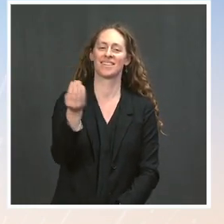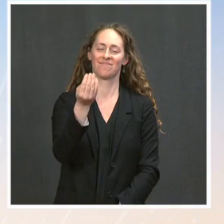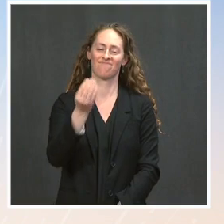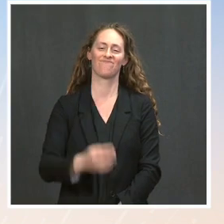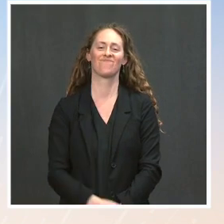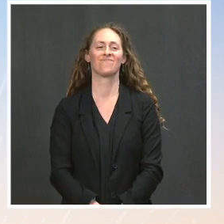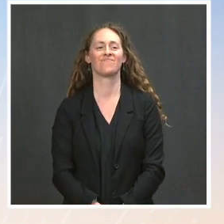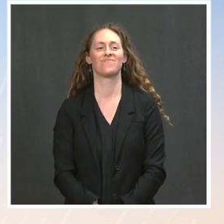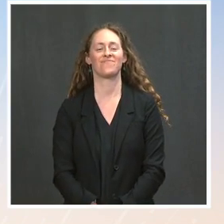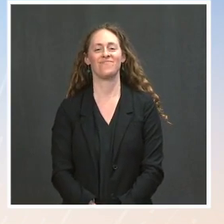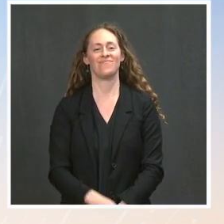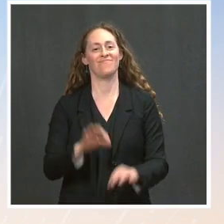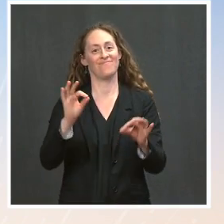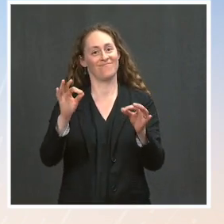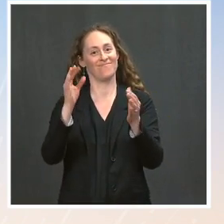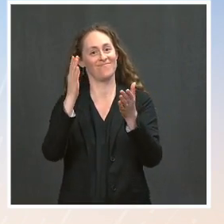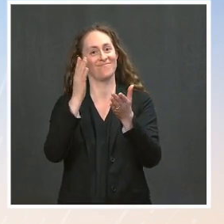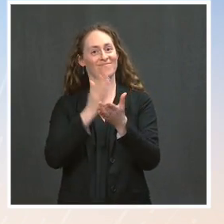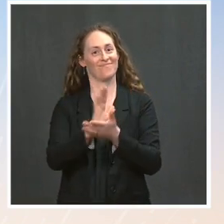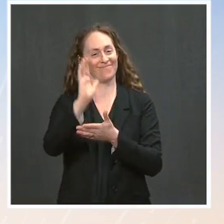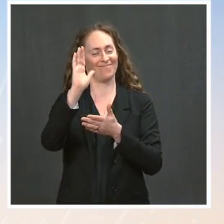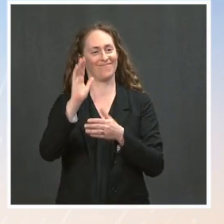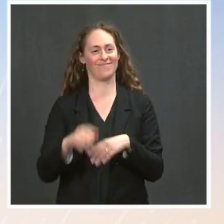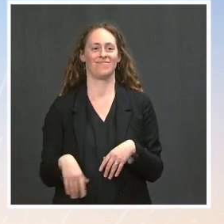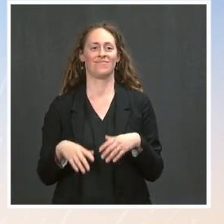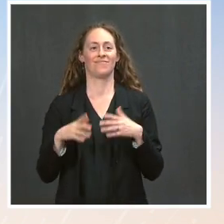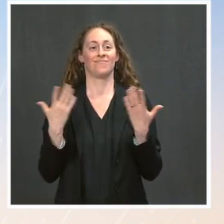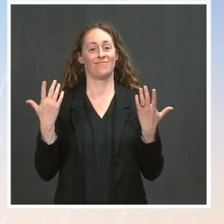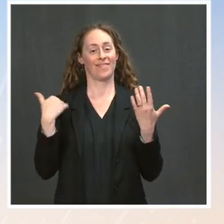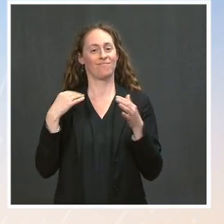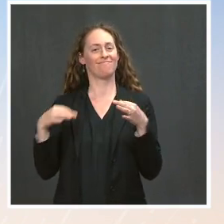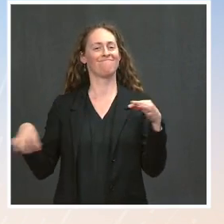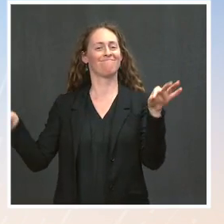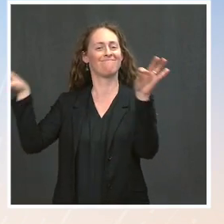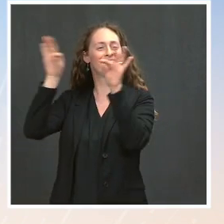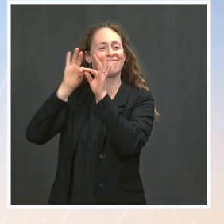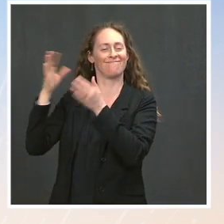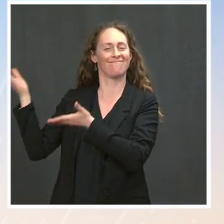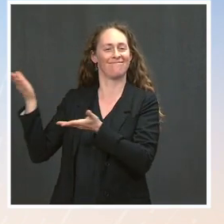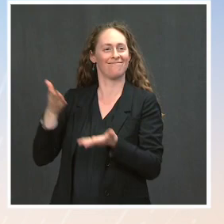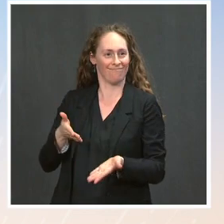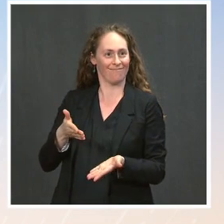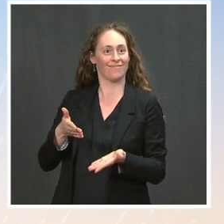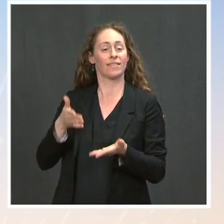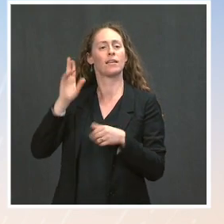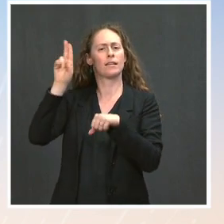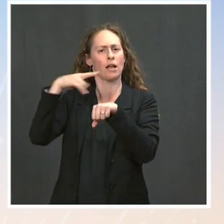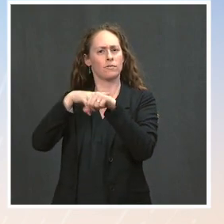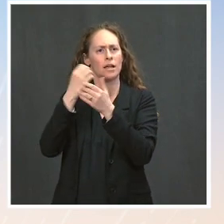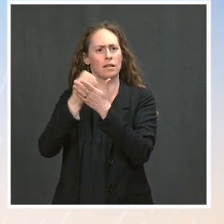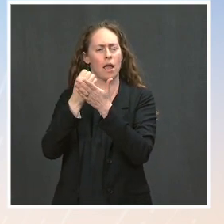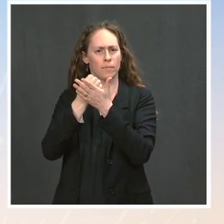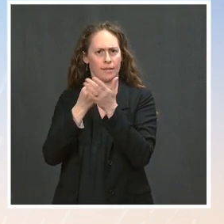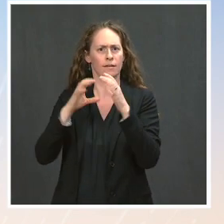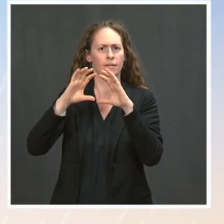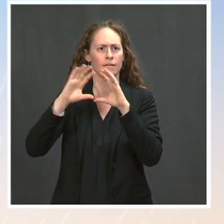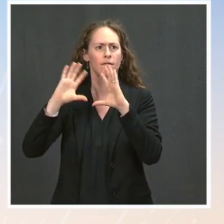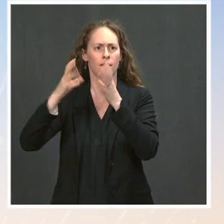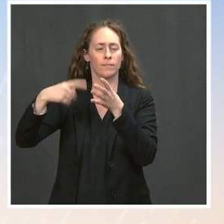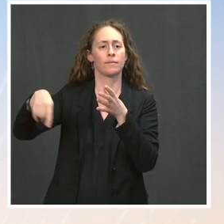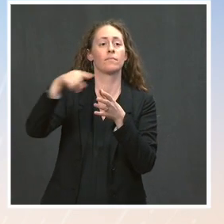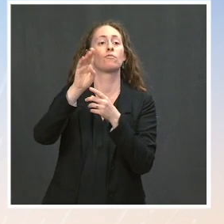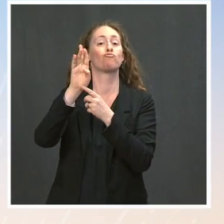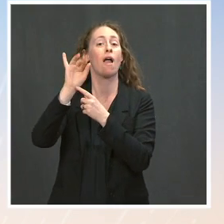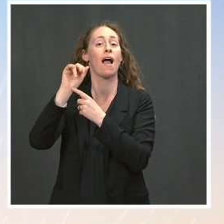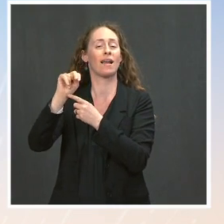Okay. Our special guest today is our director of the National Economic Council, Brian Deese, and he